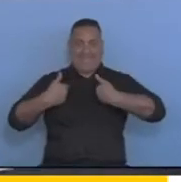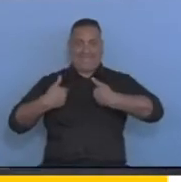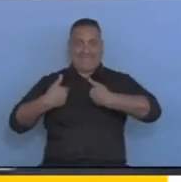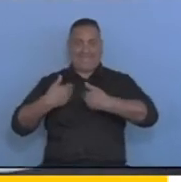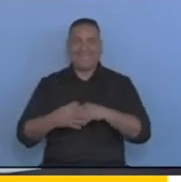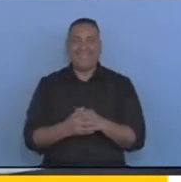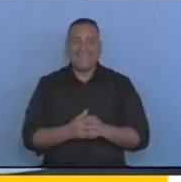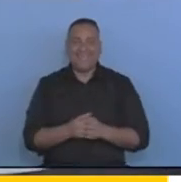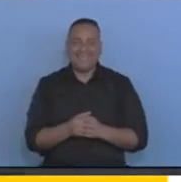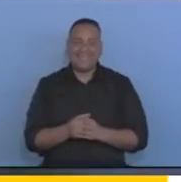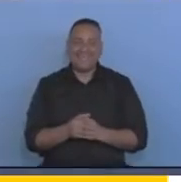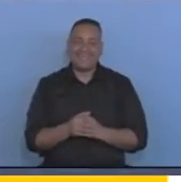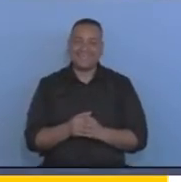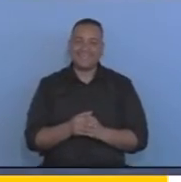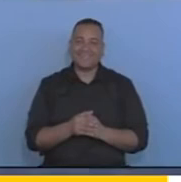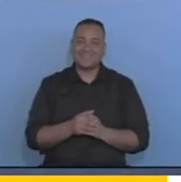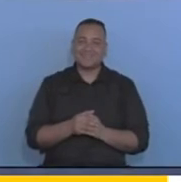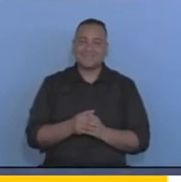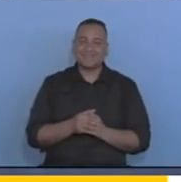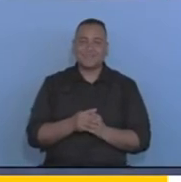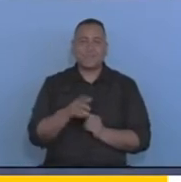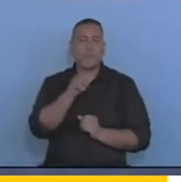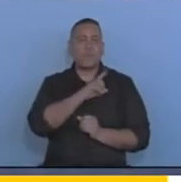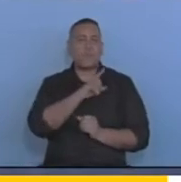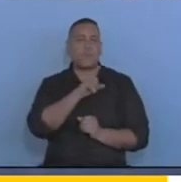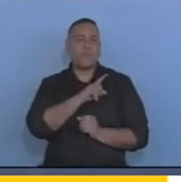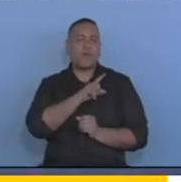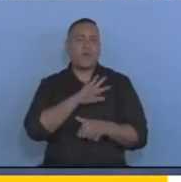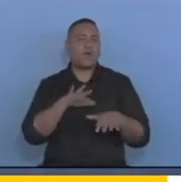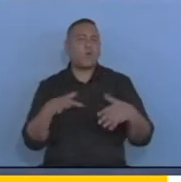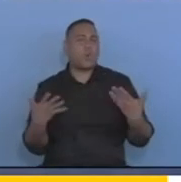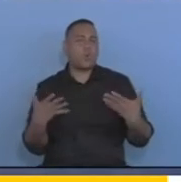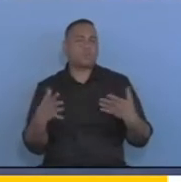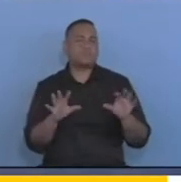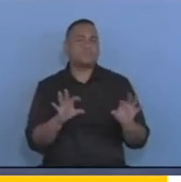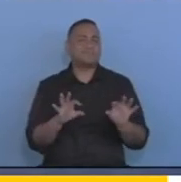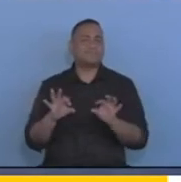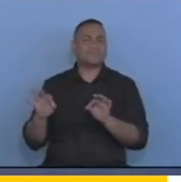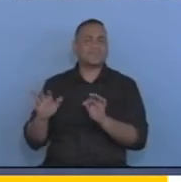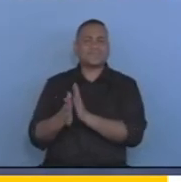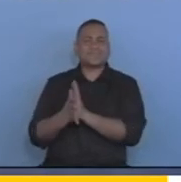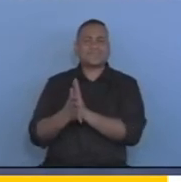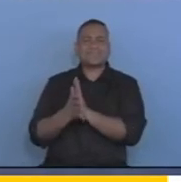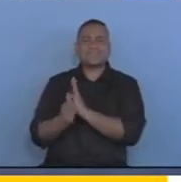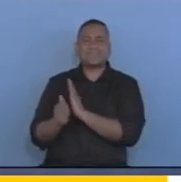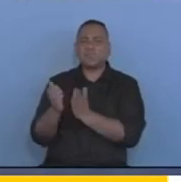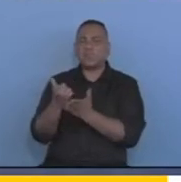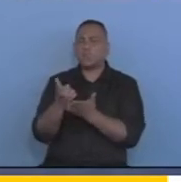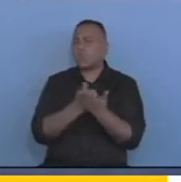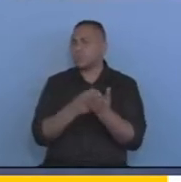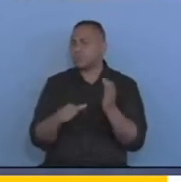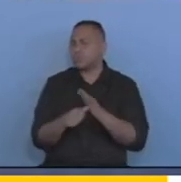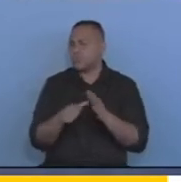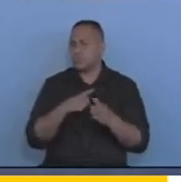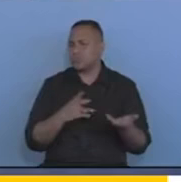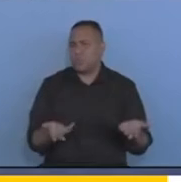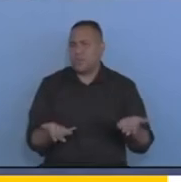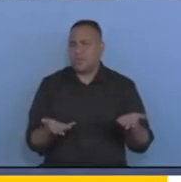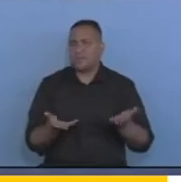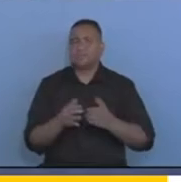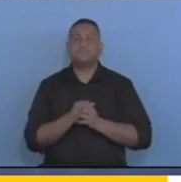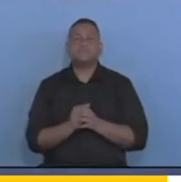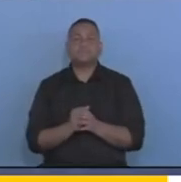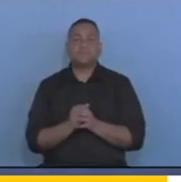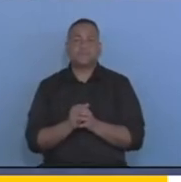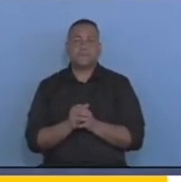And apart from, how big an important part does this make up out of the course? Mm. Because this seems foundation almost, this